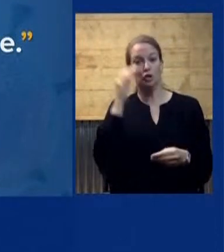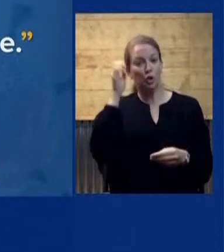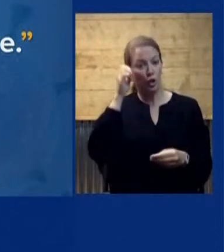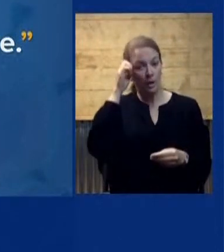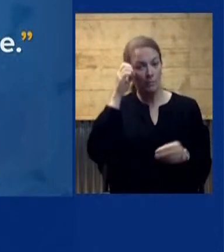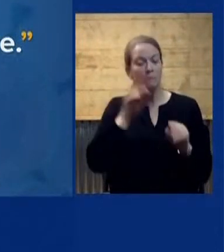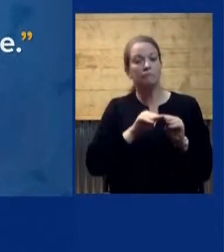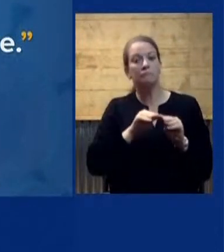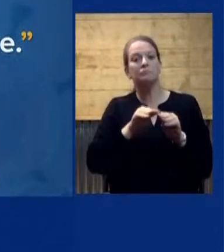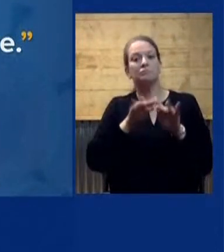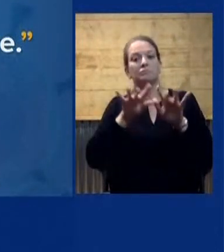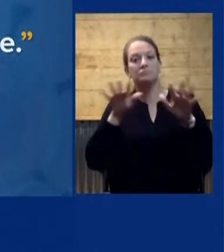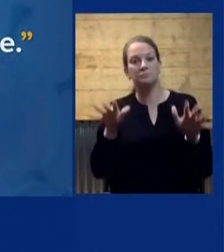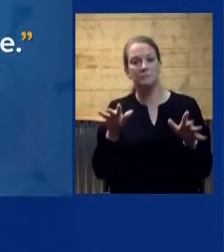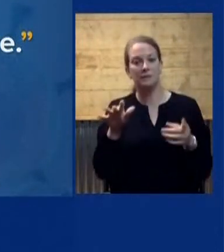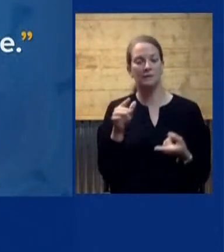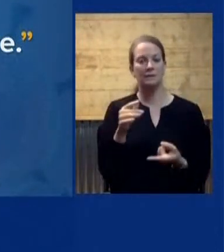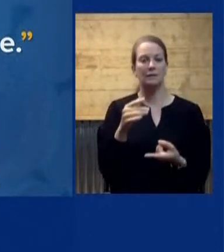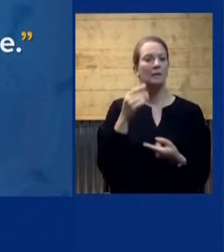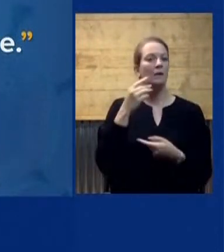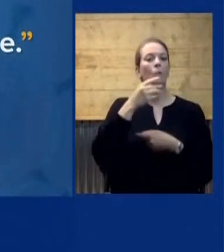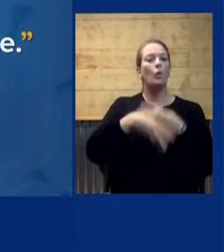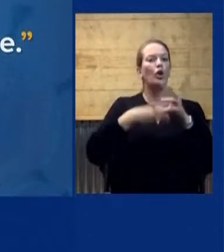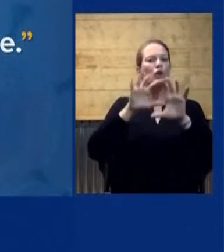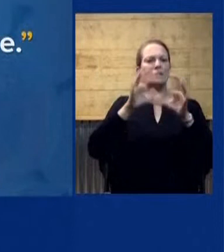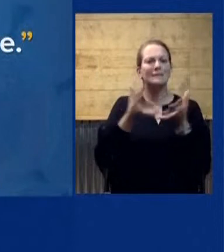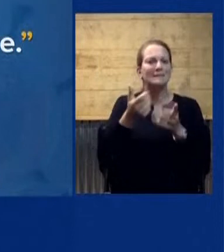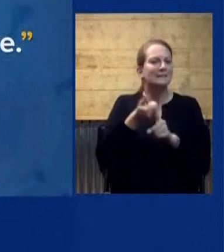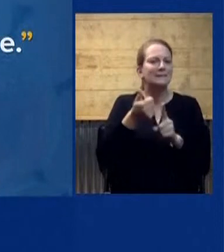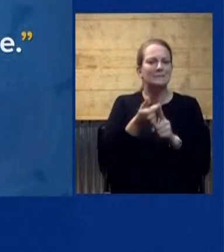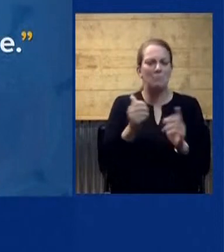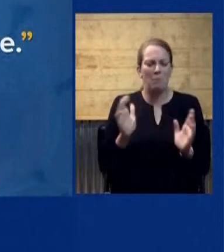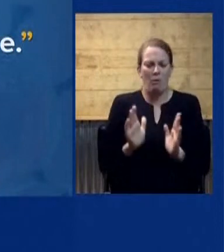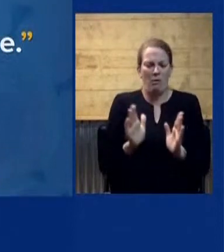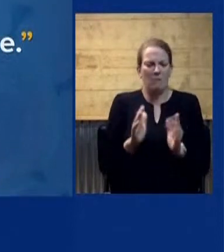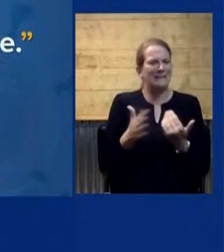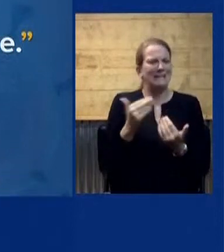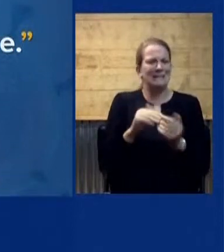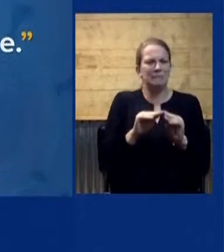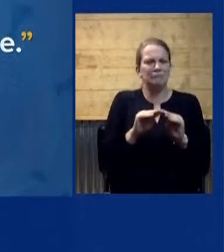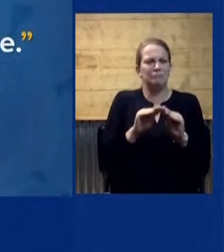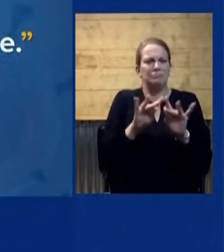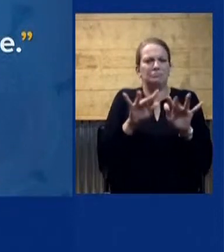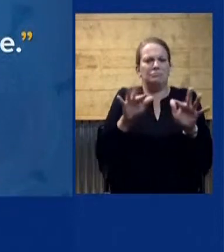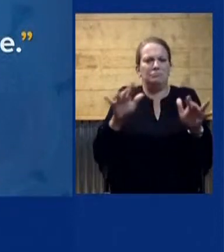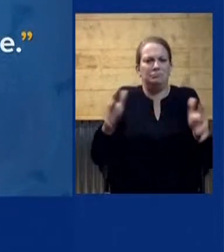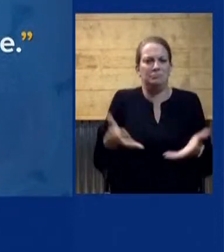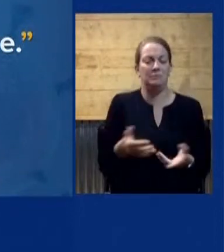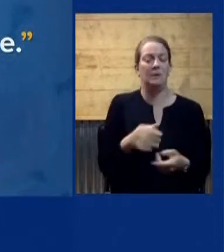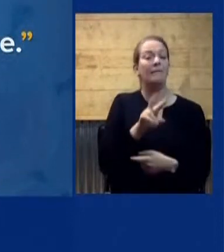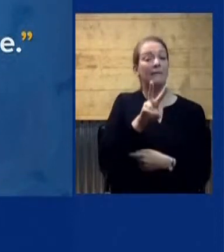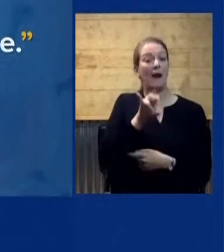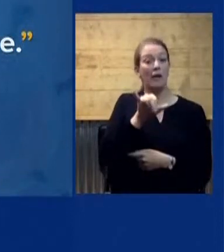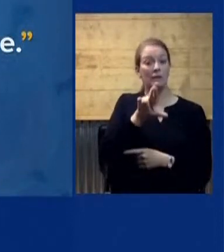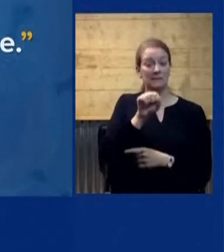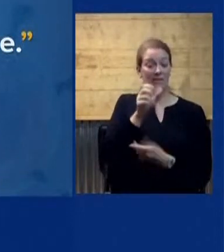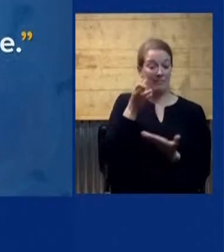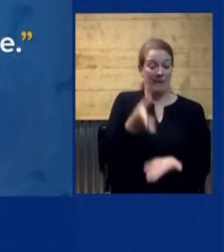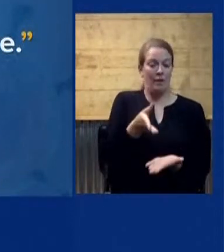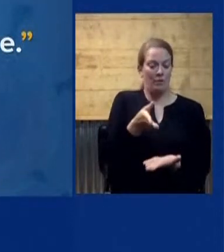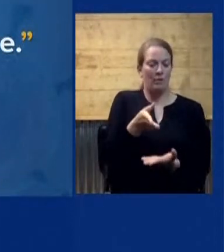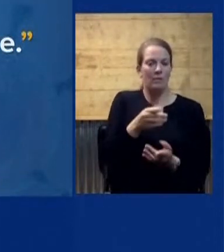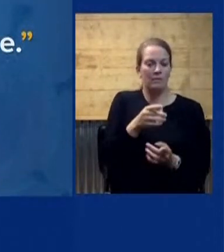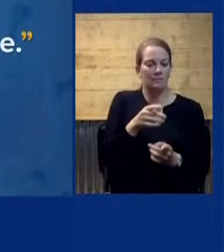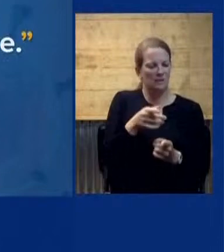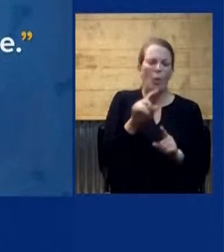anywhere has to be considered a virus everywhere. Well, it's only in China, it's only in Italy, it's only in Spain.